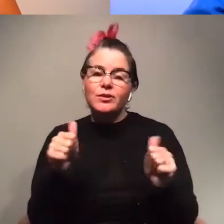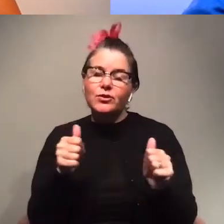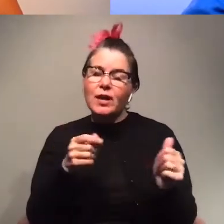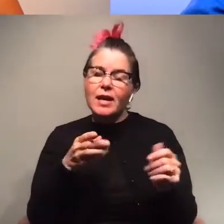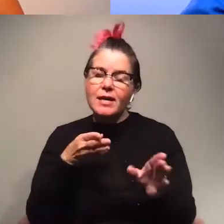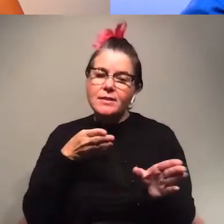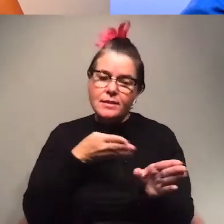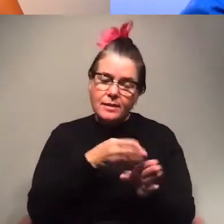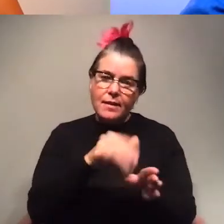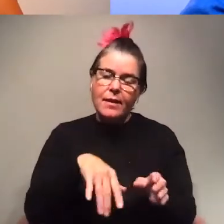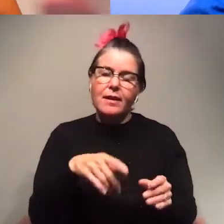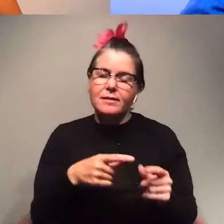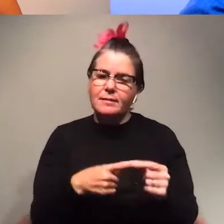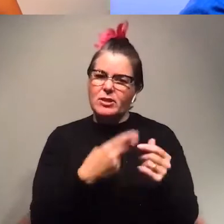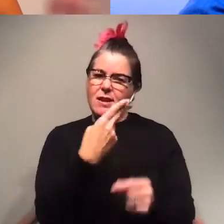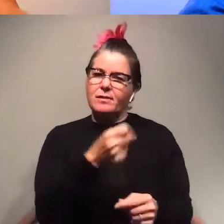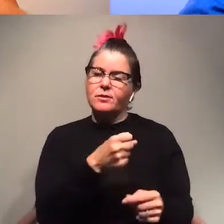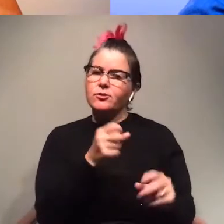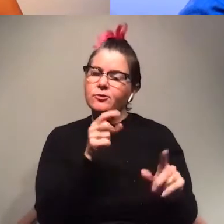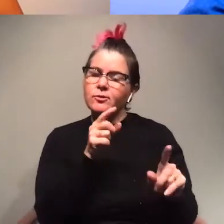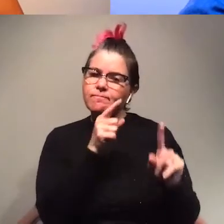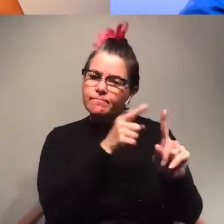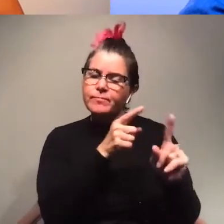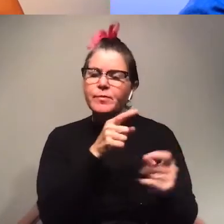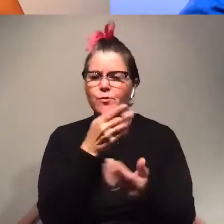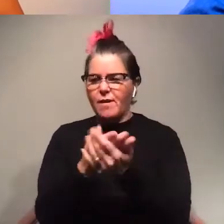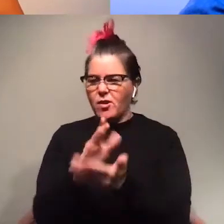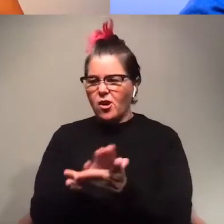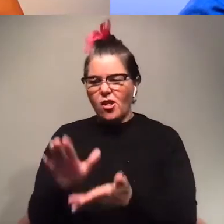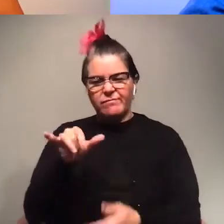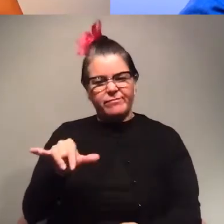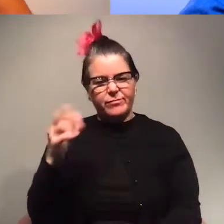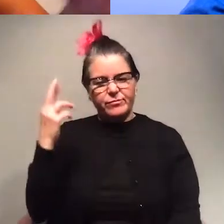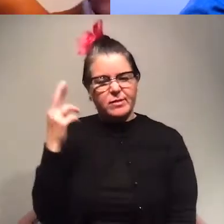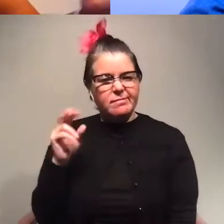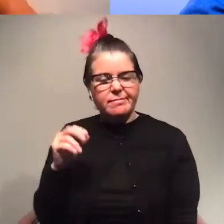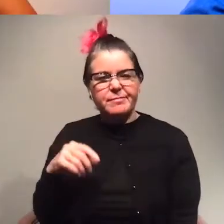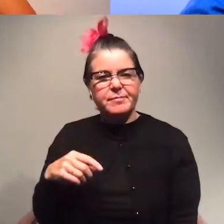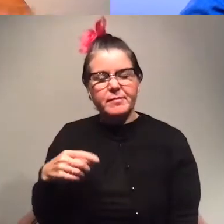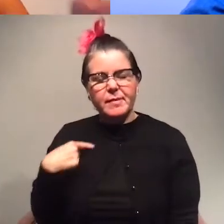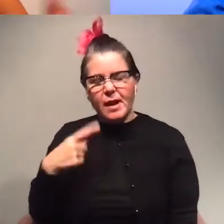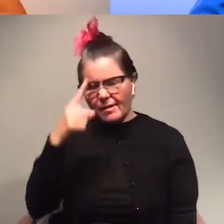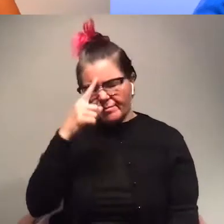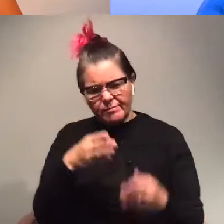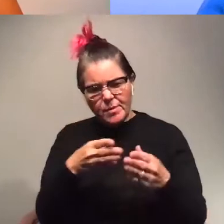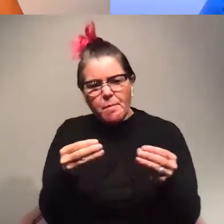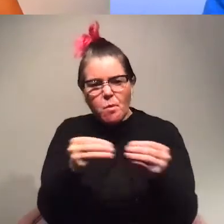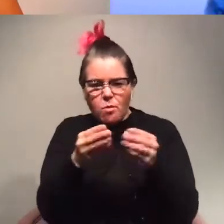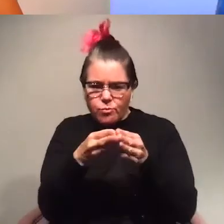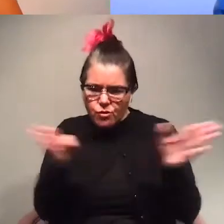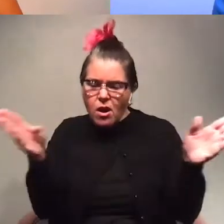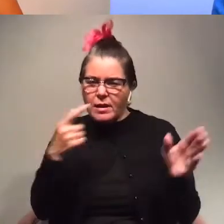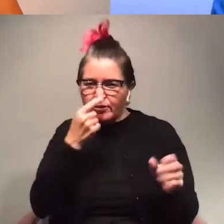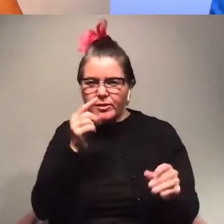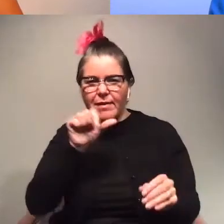for, especially during high school. But when I got to college, I just realized that like I had like a much wider interest than